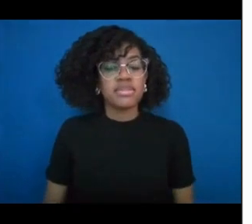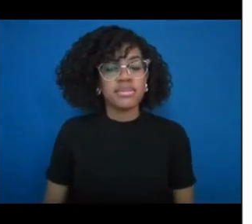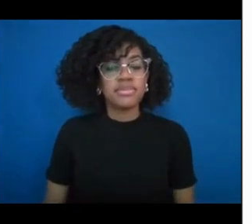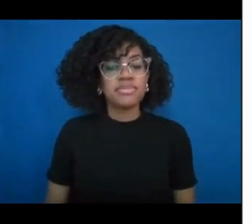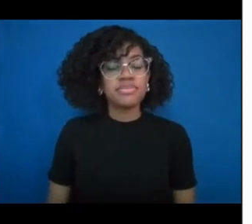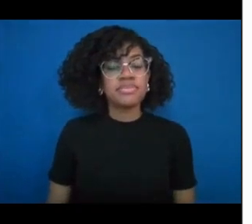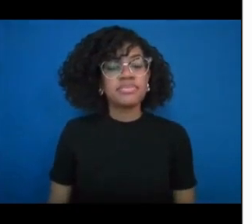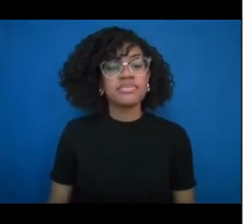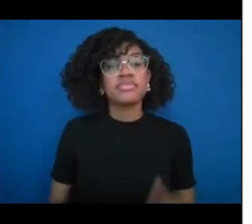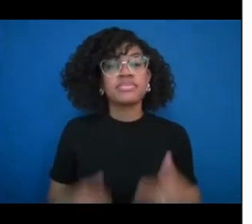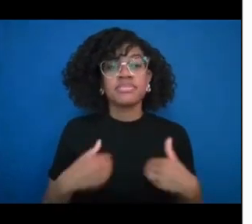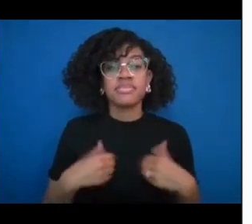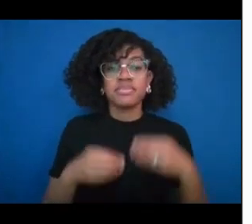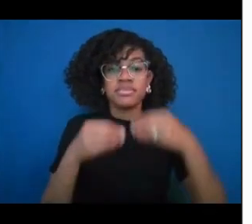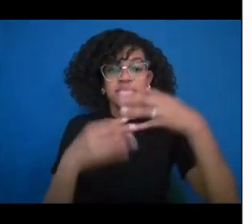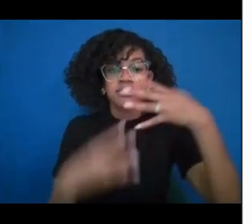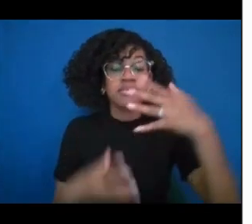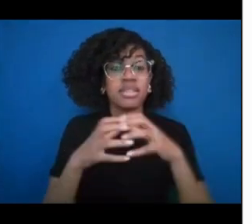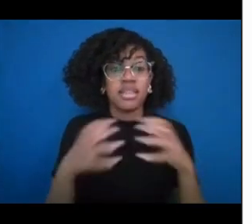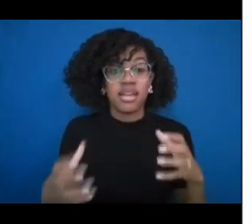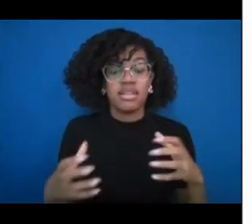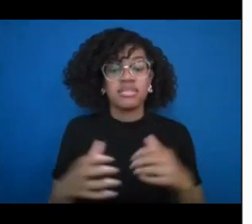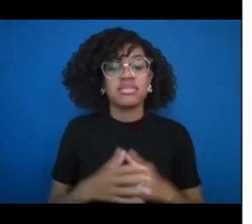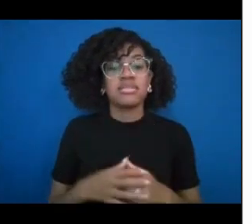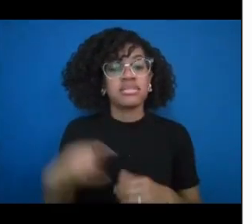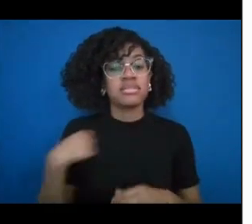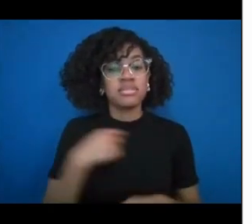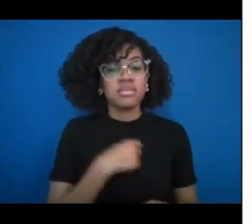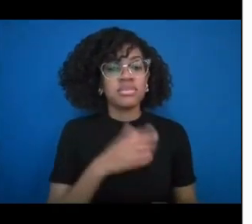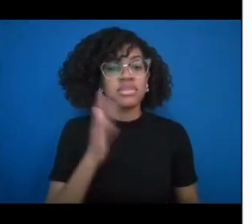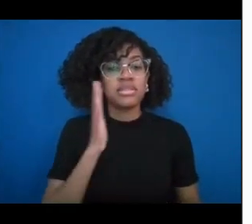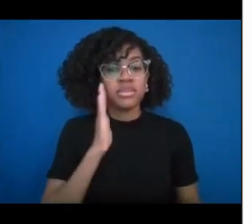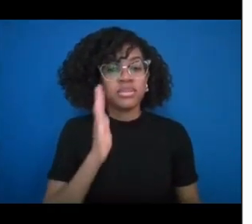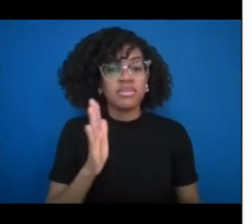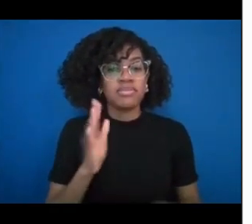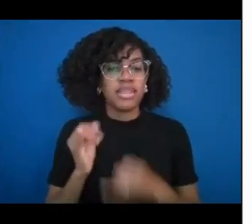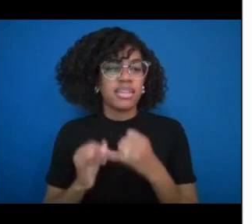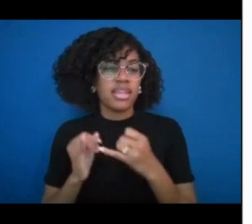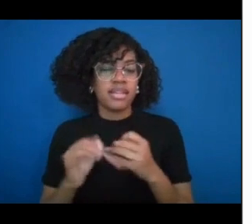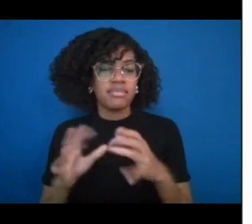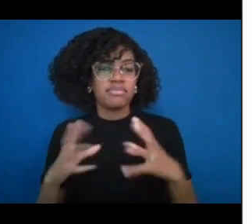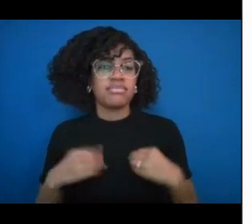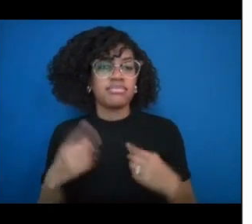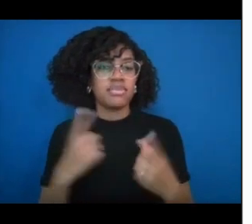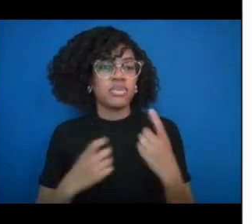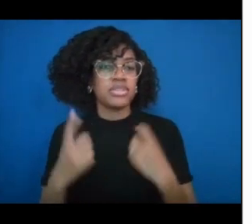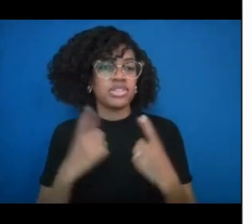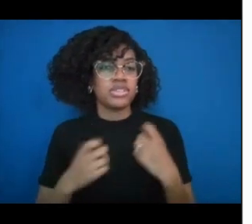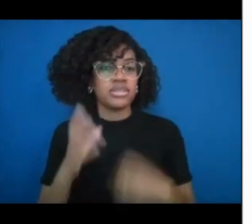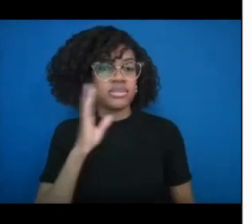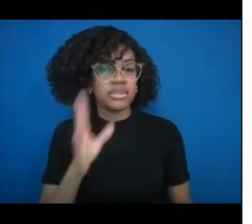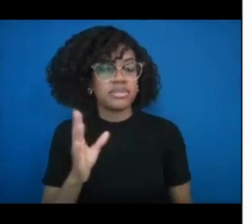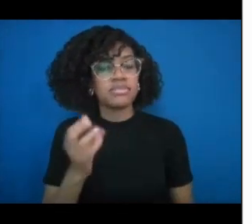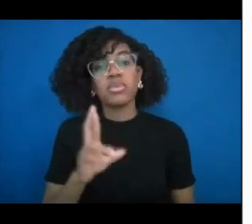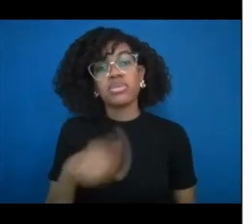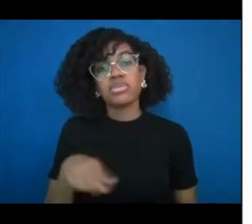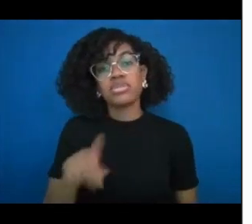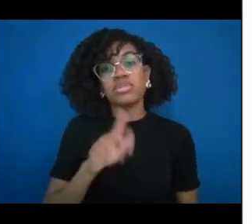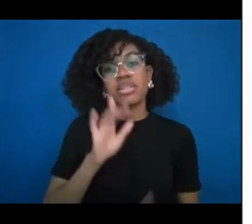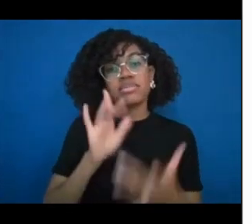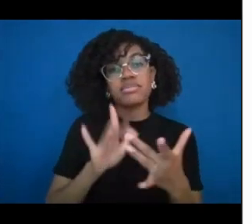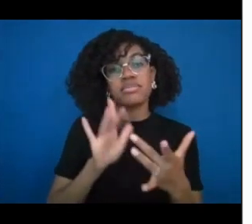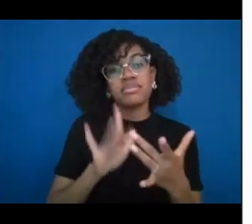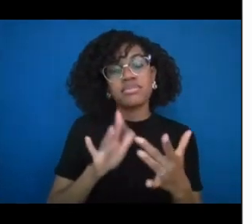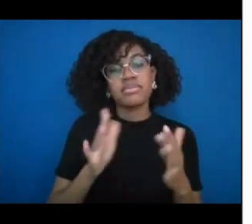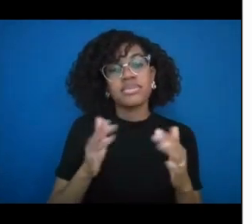There's a lot of them, and we certainly will at the end take questions, or you can reach out via email